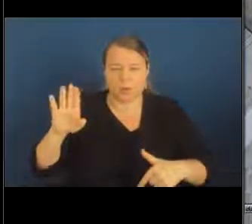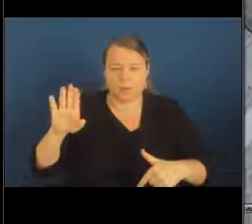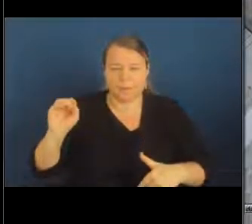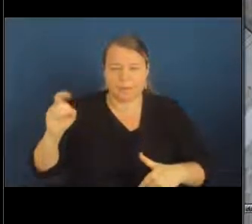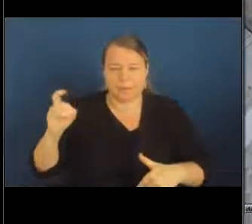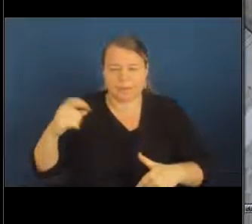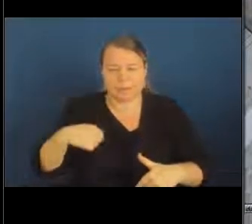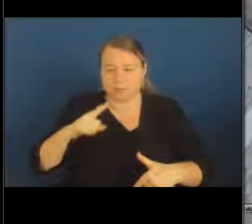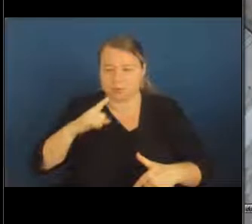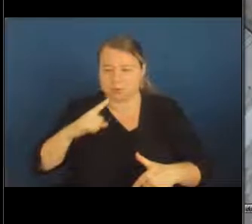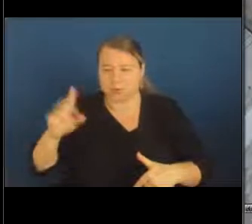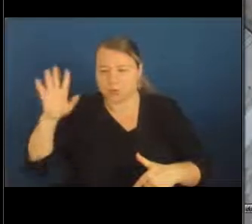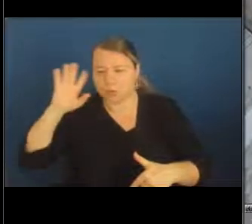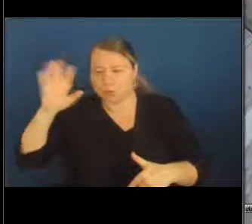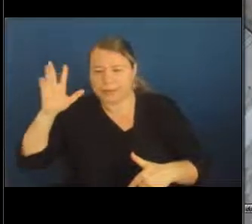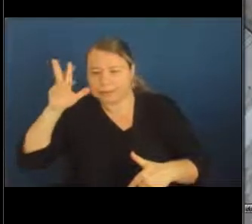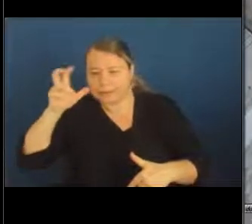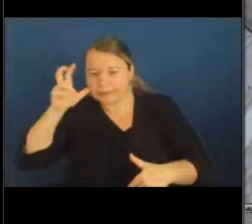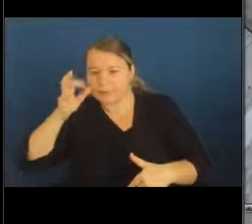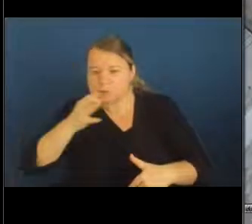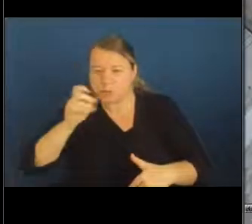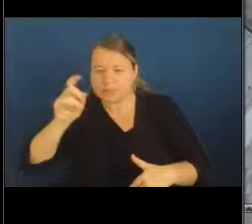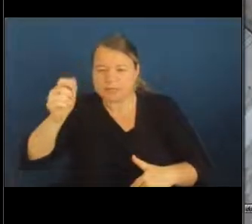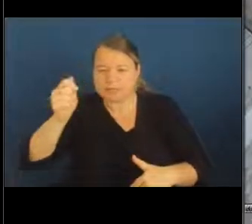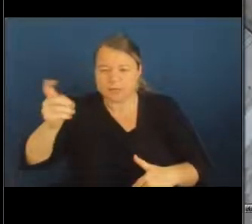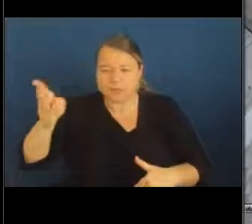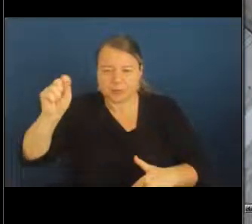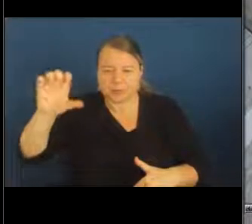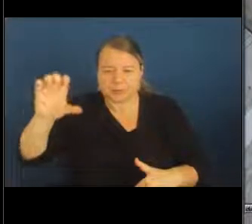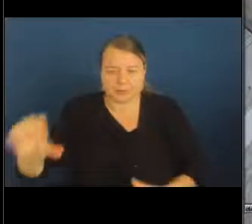soon. Yep, we'll give him a couple seconds here.